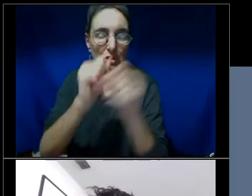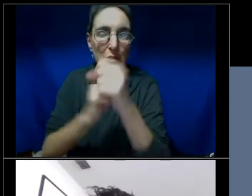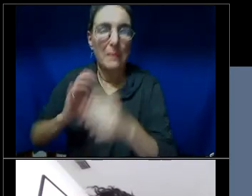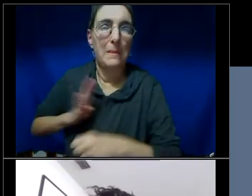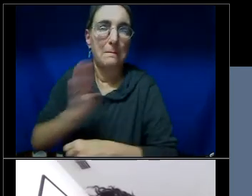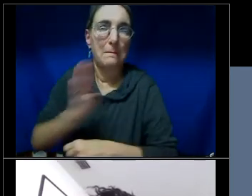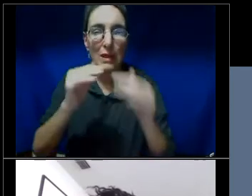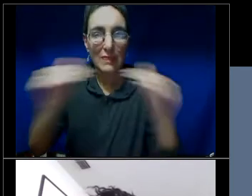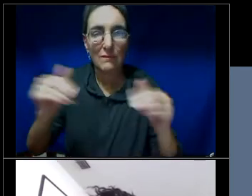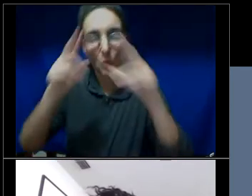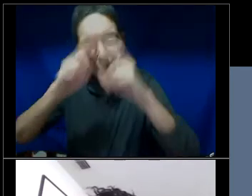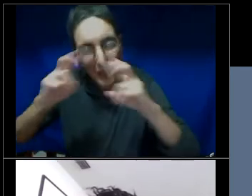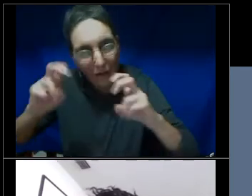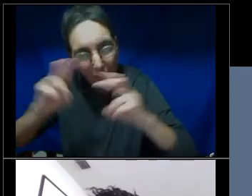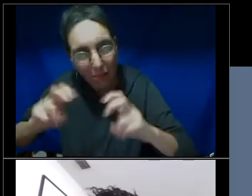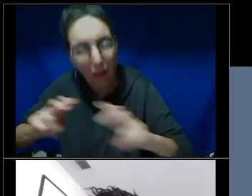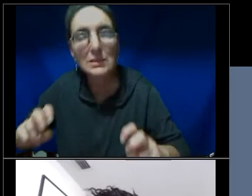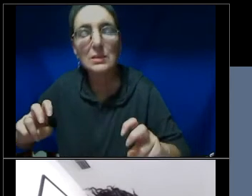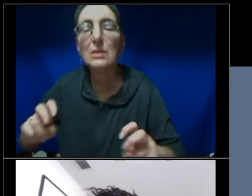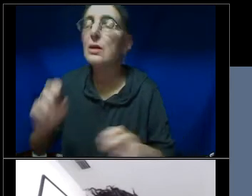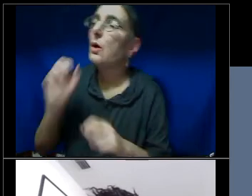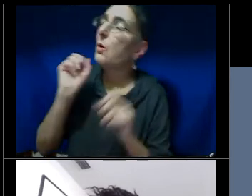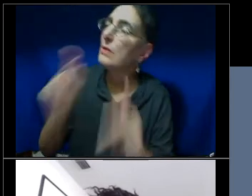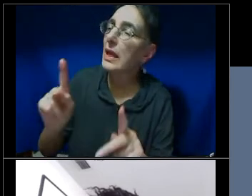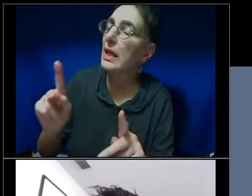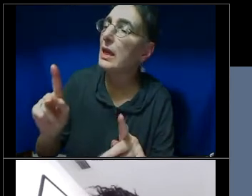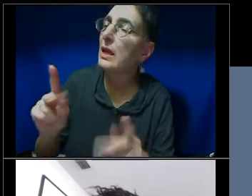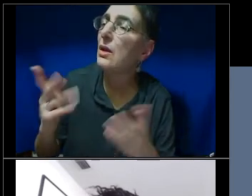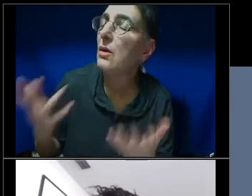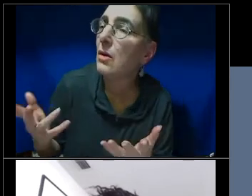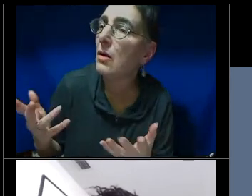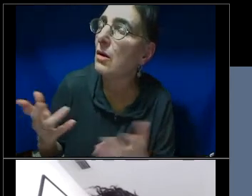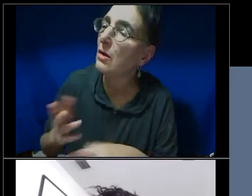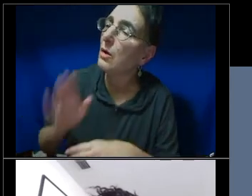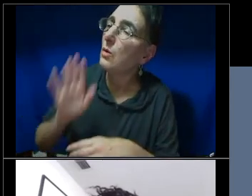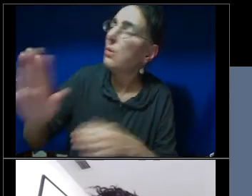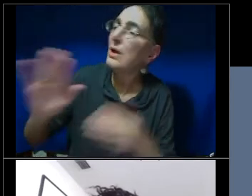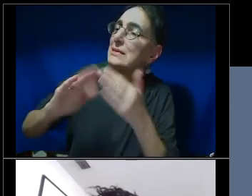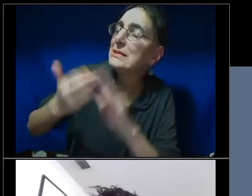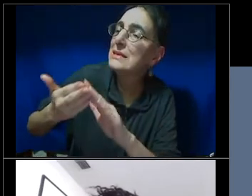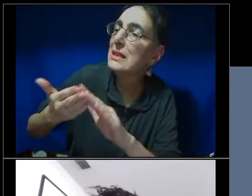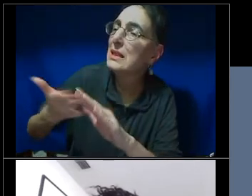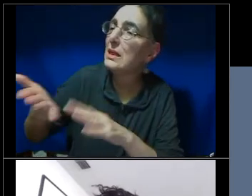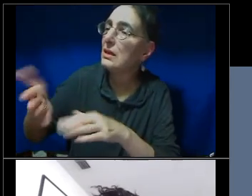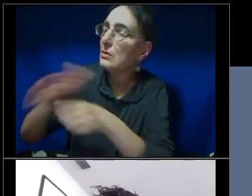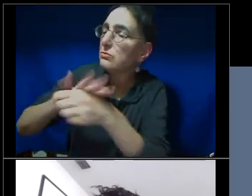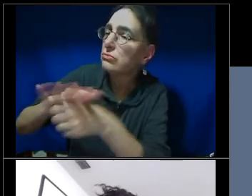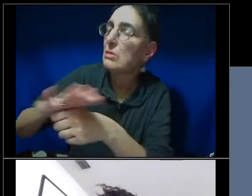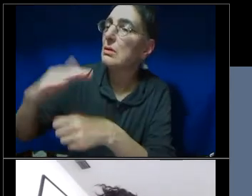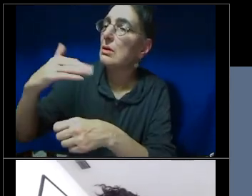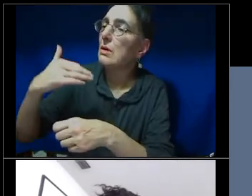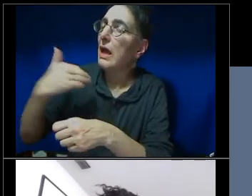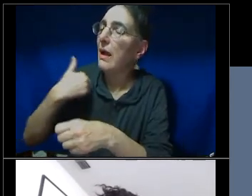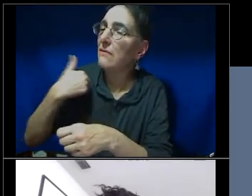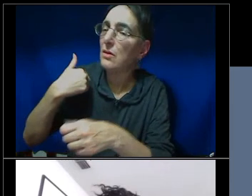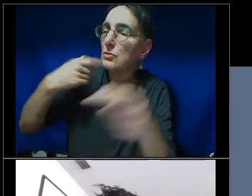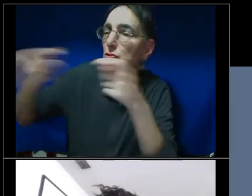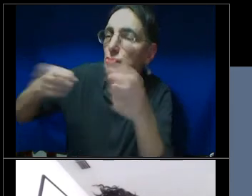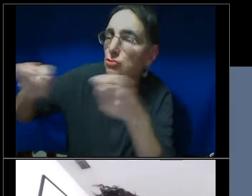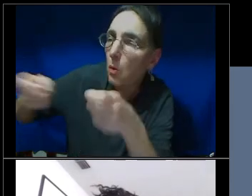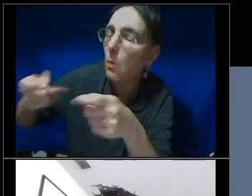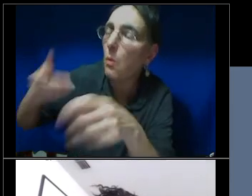and we looked at, okay, what of the 18 cities and jurisdictions have the most power based on this tally system, where a